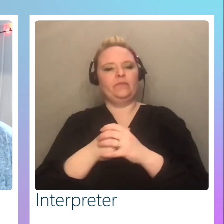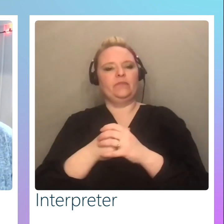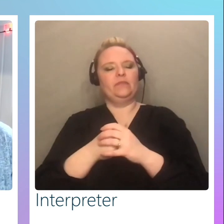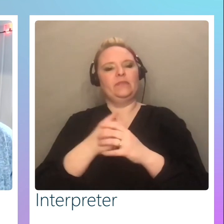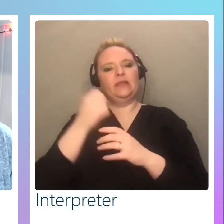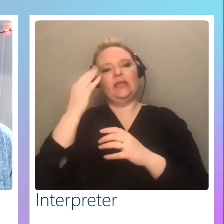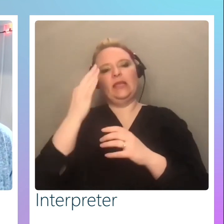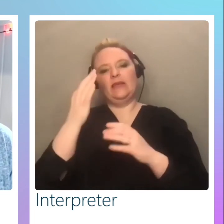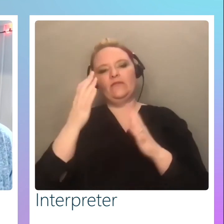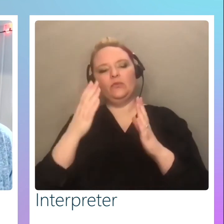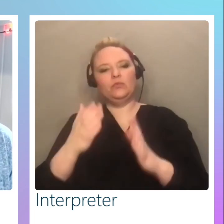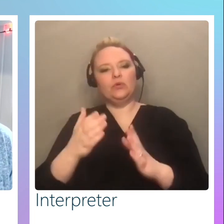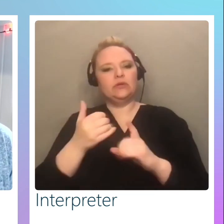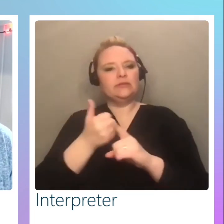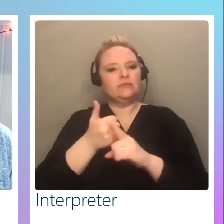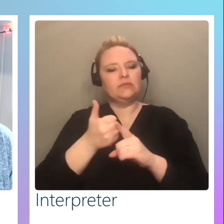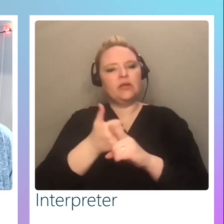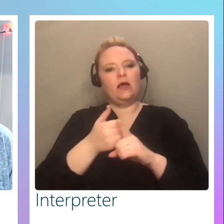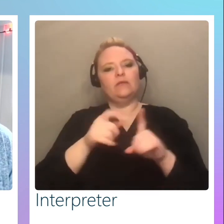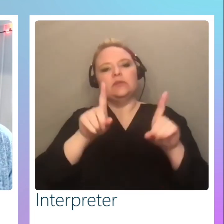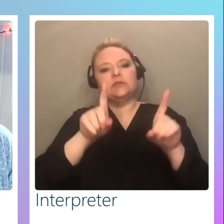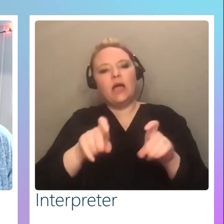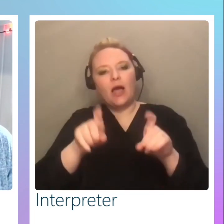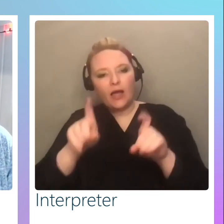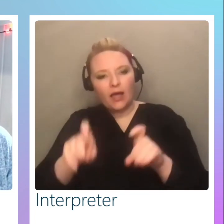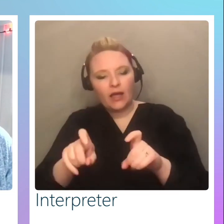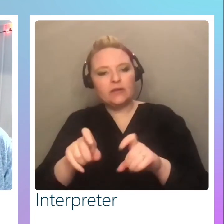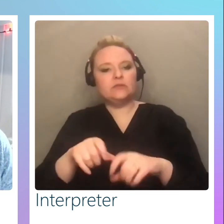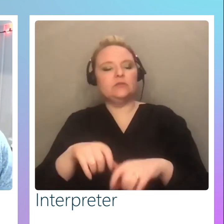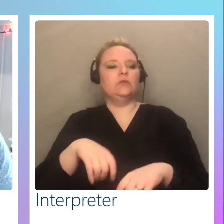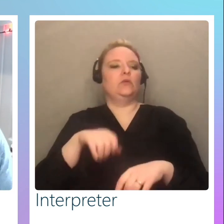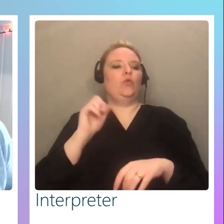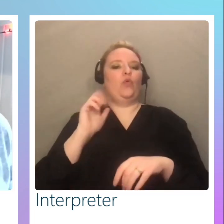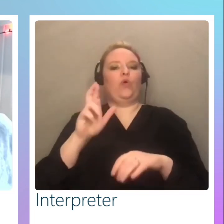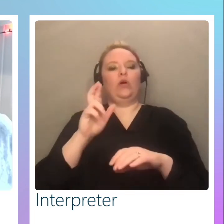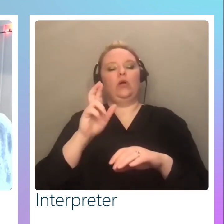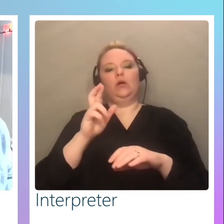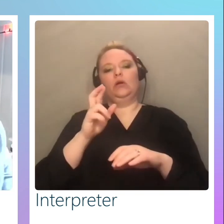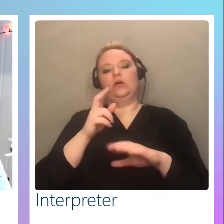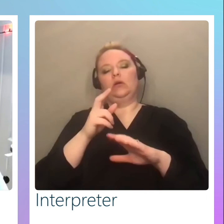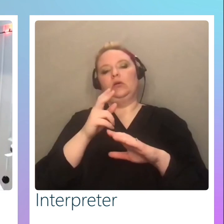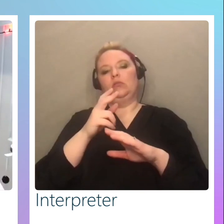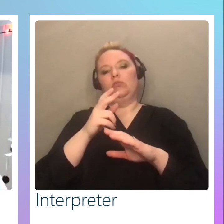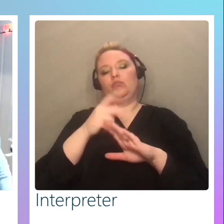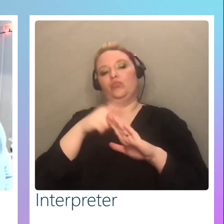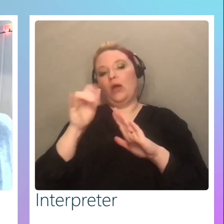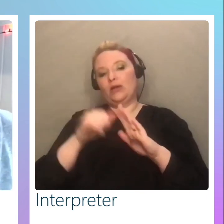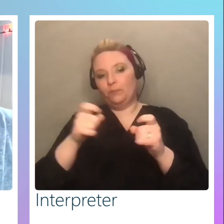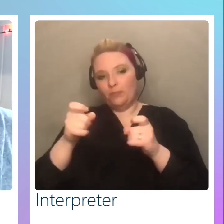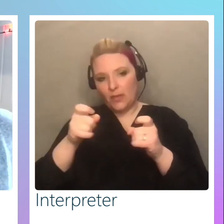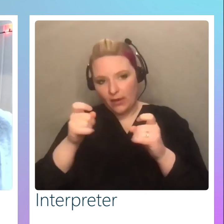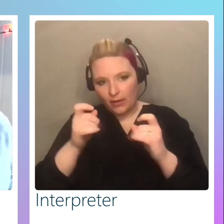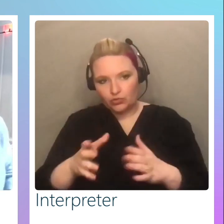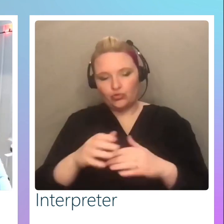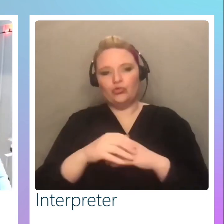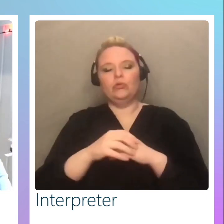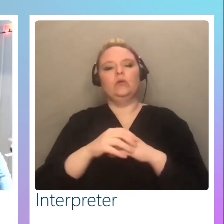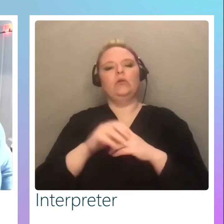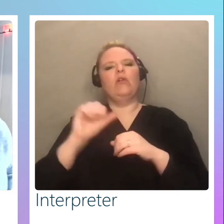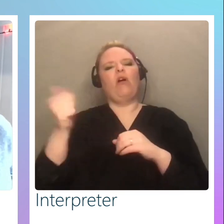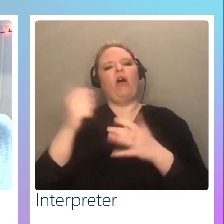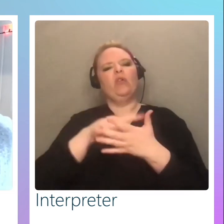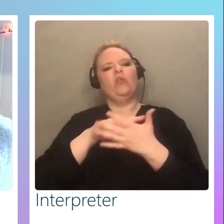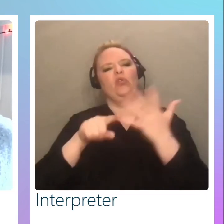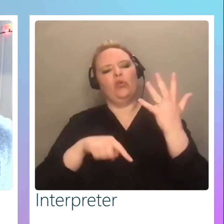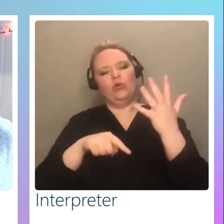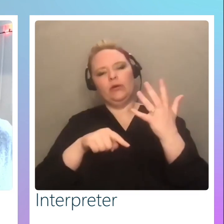test, or people who actually are project managers, or other parts of it, and see